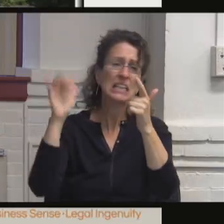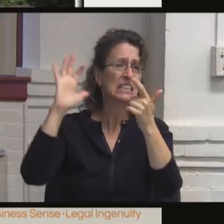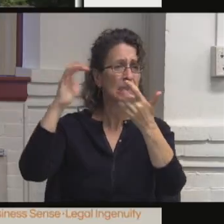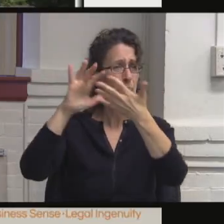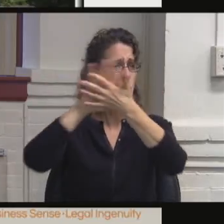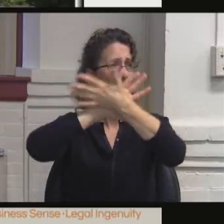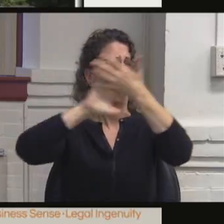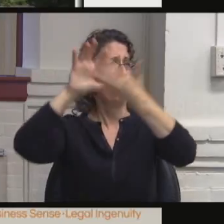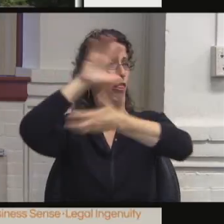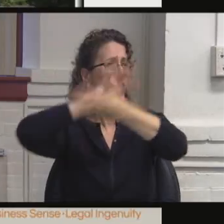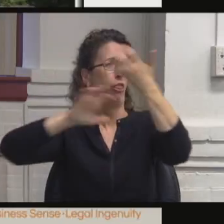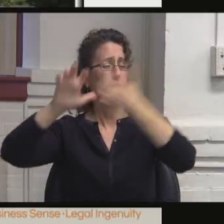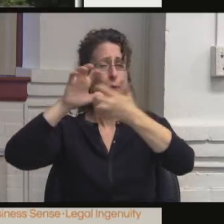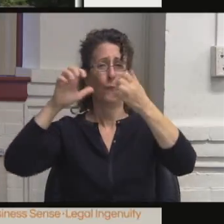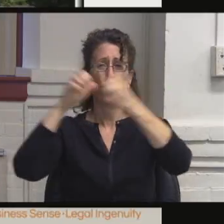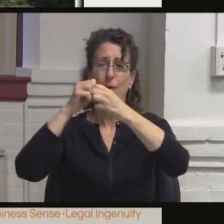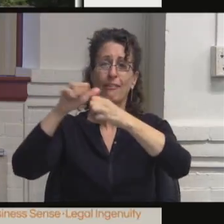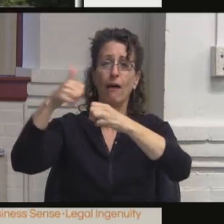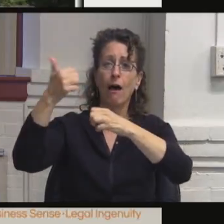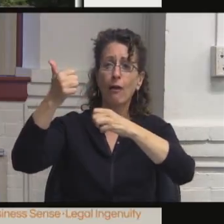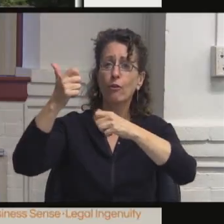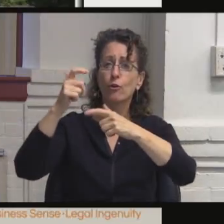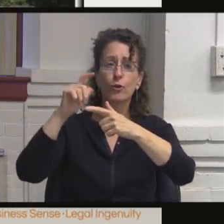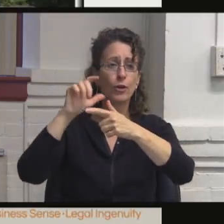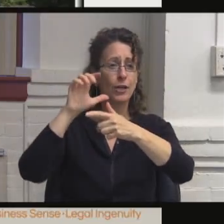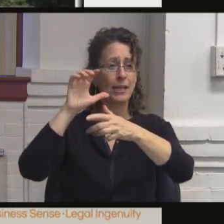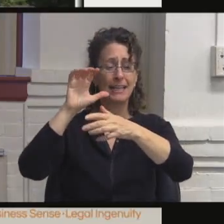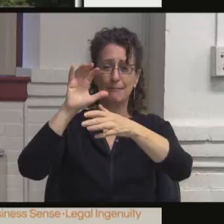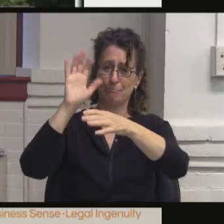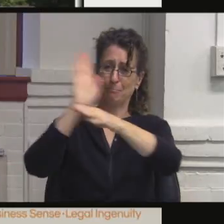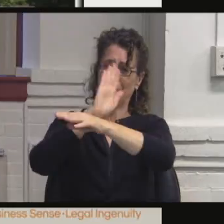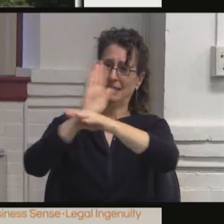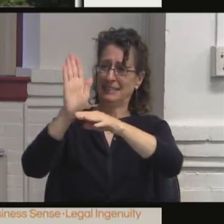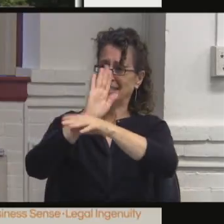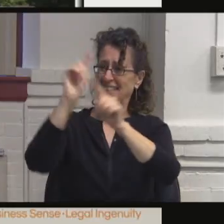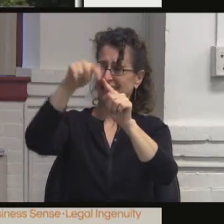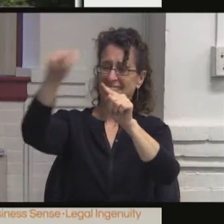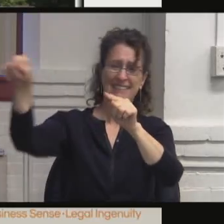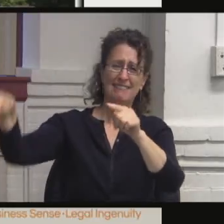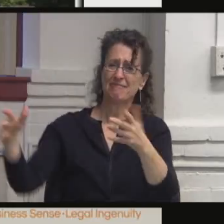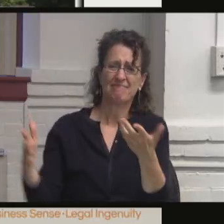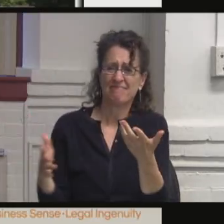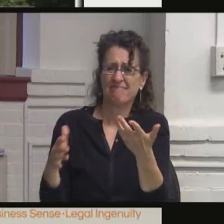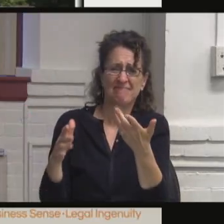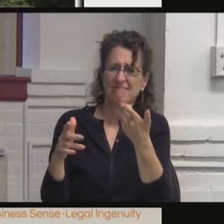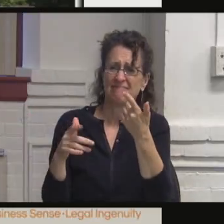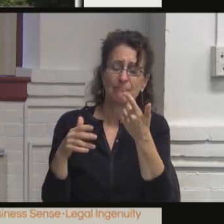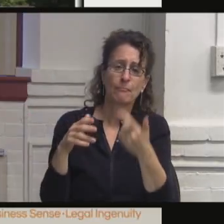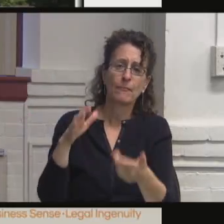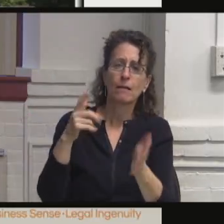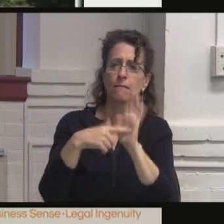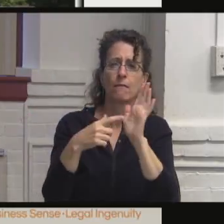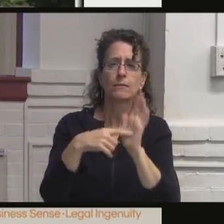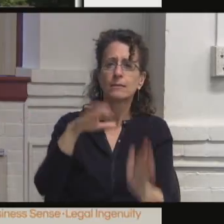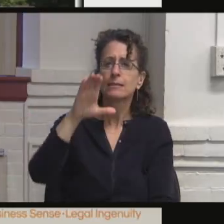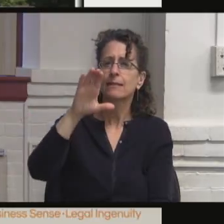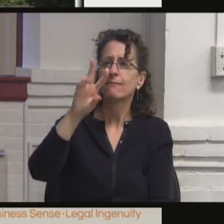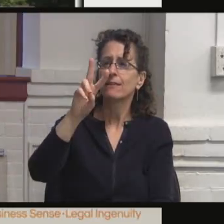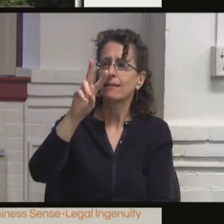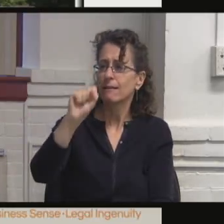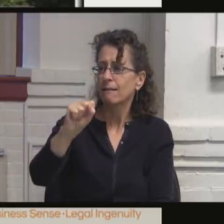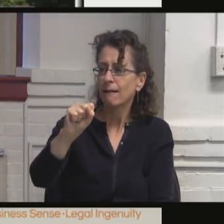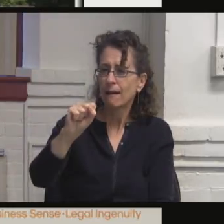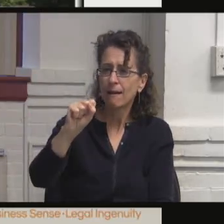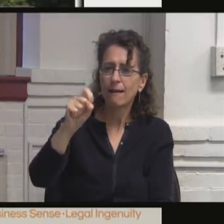that other commercial structures that are down in that section of town, basically the CVS. And you'll see also that it's